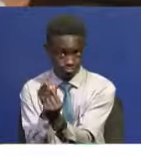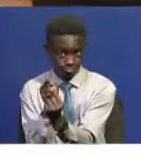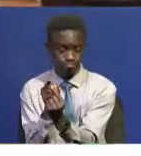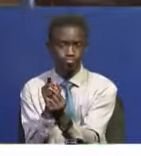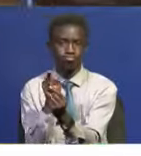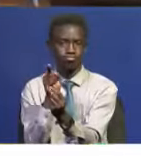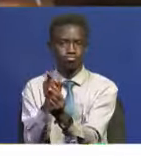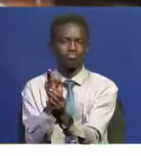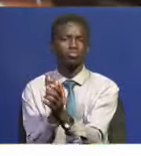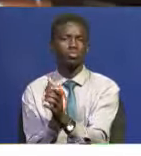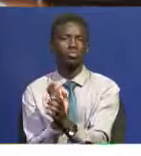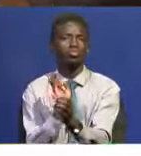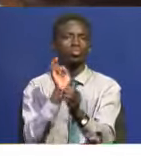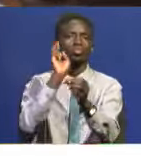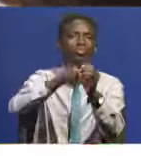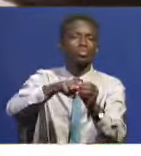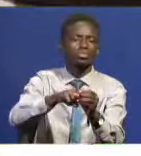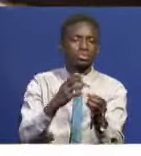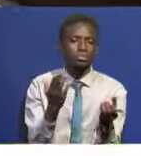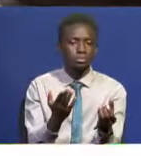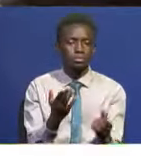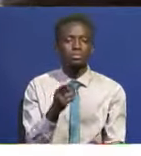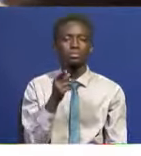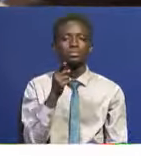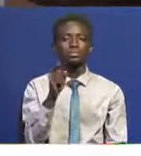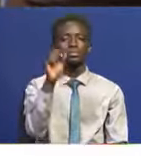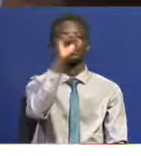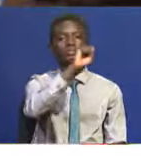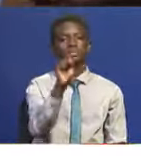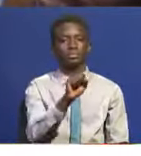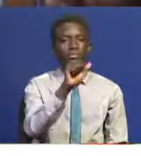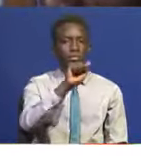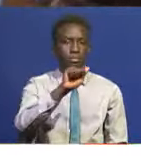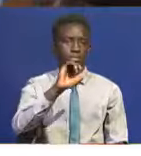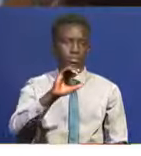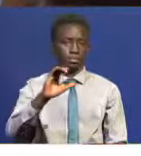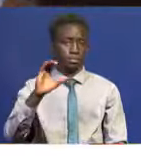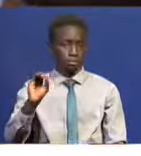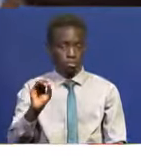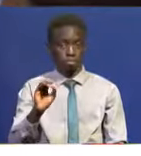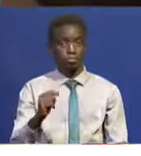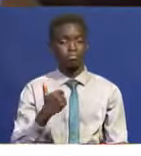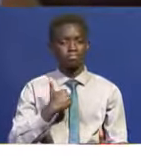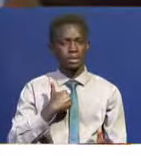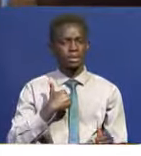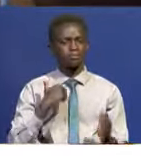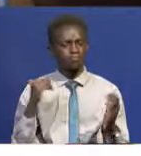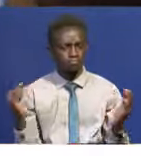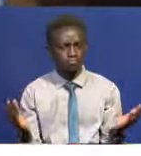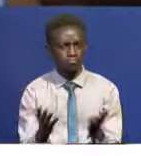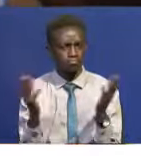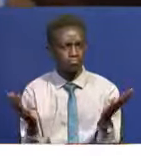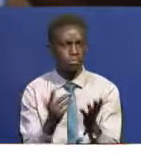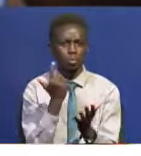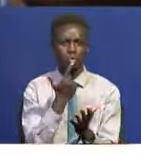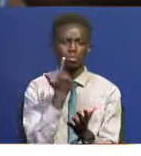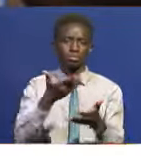katika Saccos. Na nahimiza tena zaidi wanarika, the